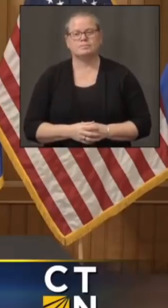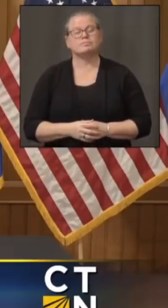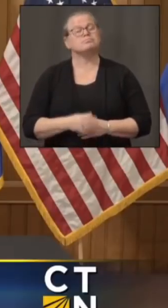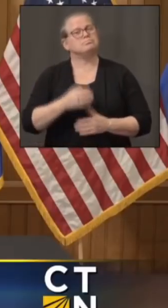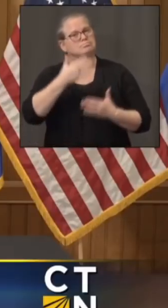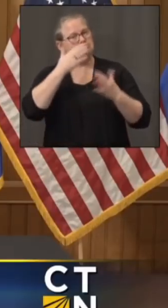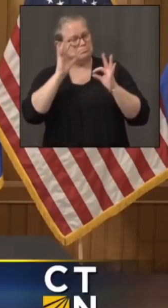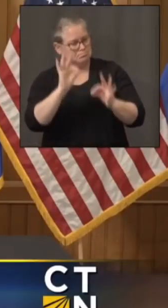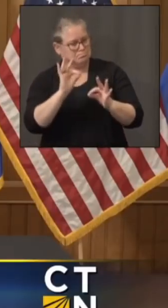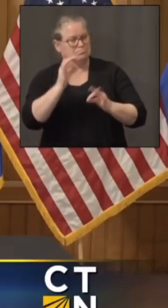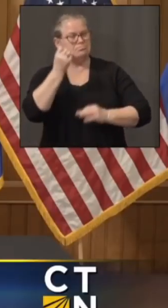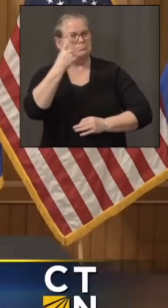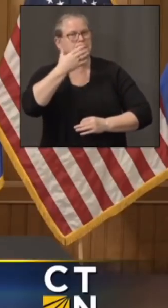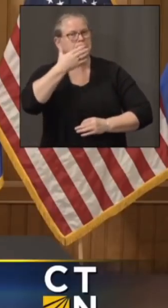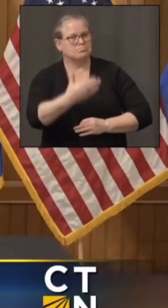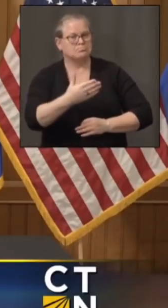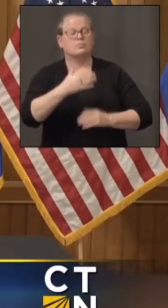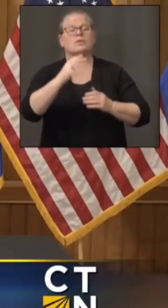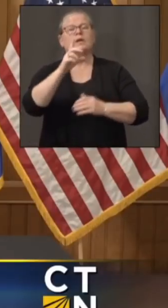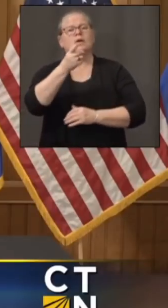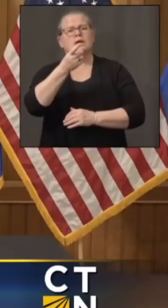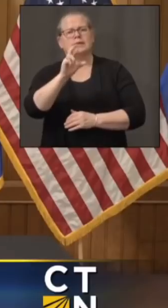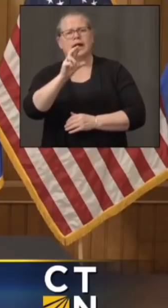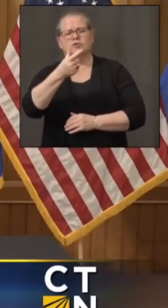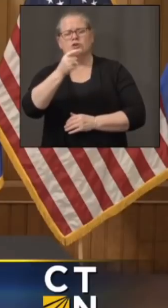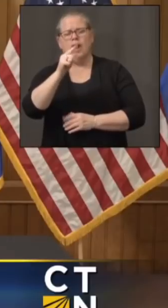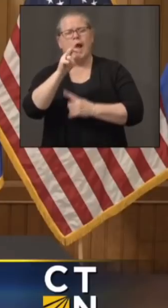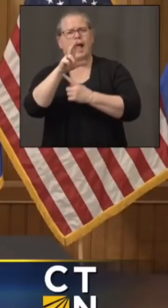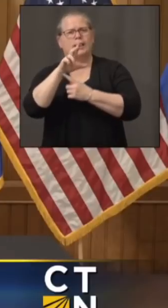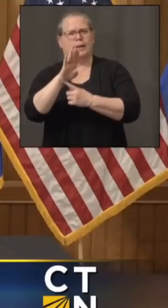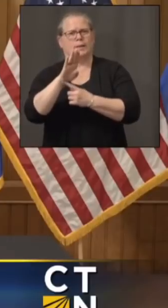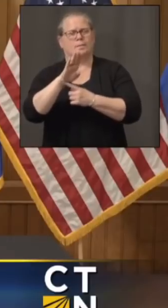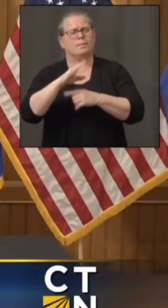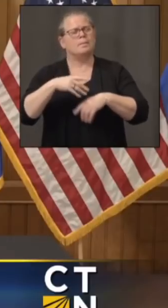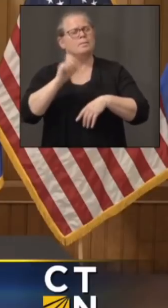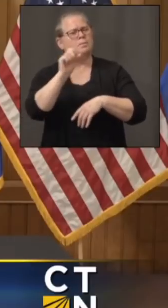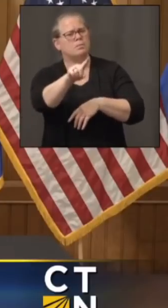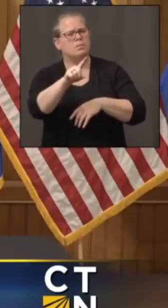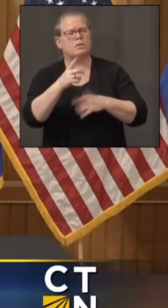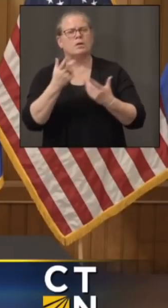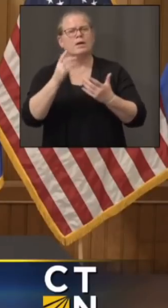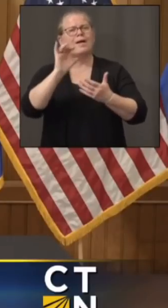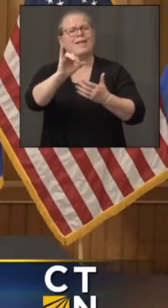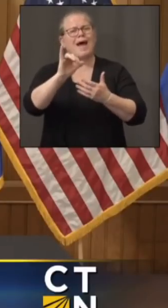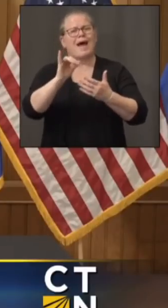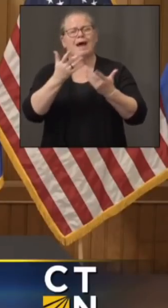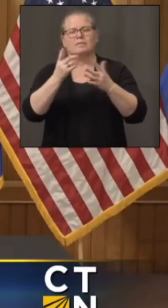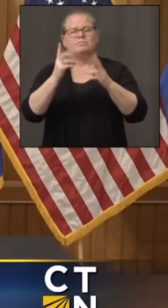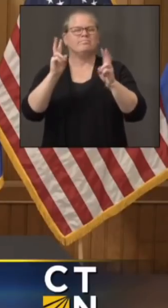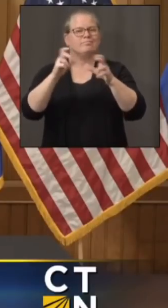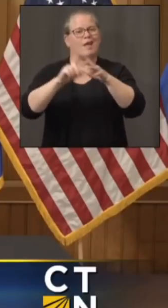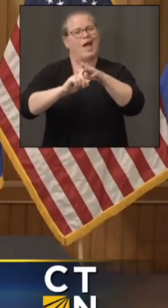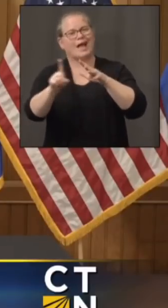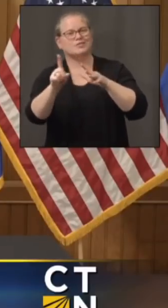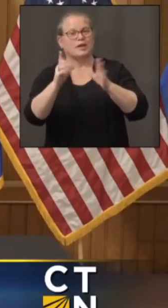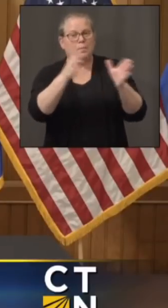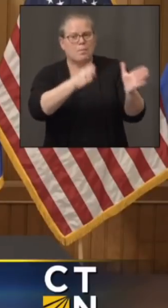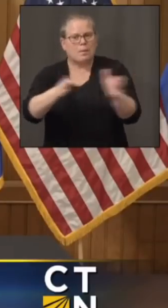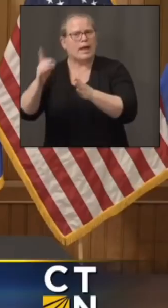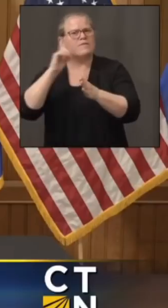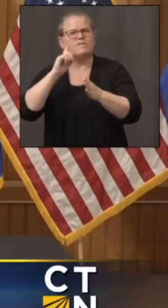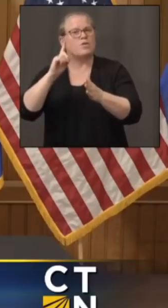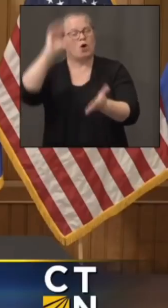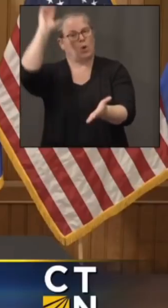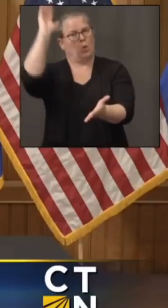we're looking at the COVID exit strategy map, nearly every state is in that deep red uncontrolled spread category.